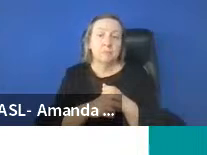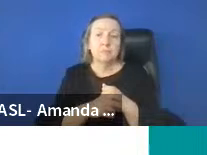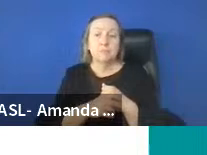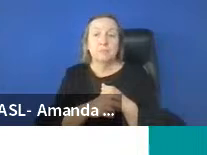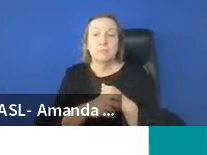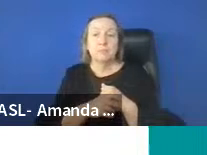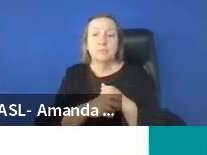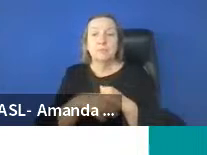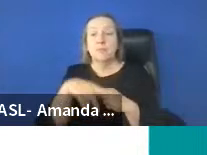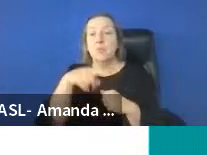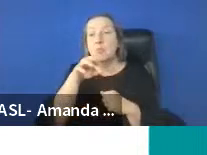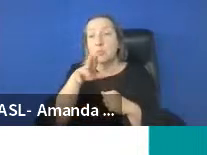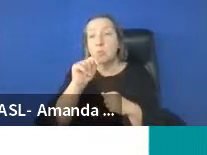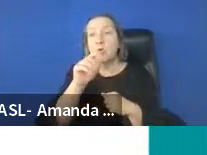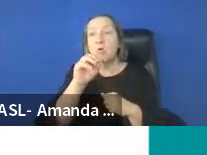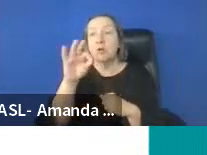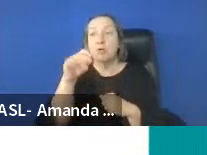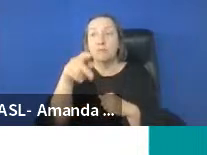The Port of Portland,